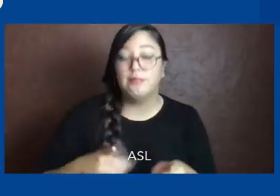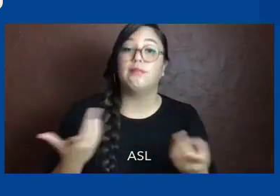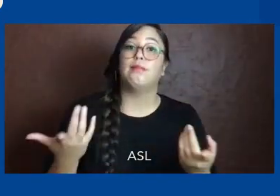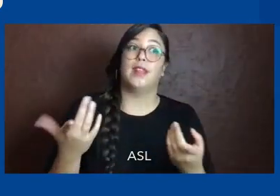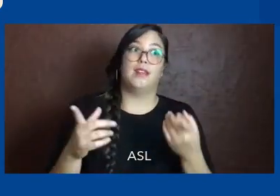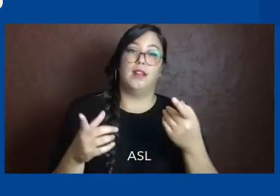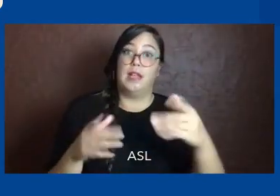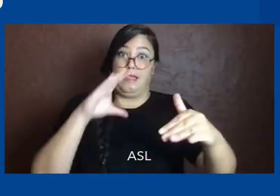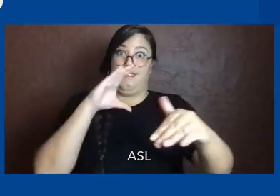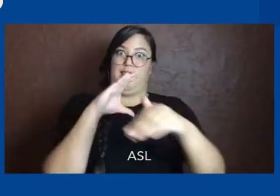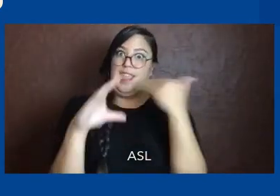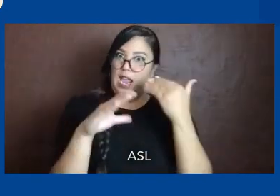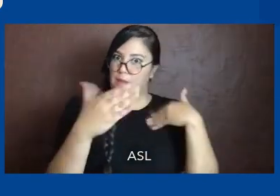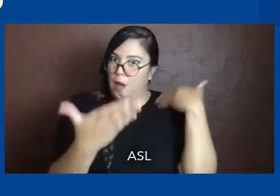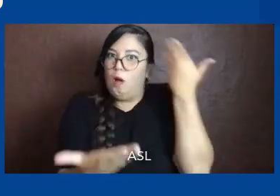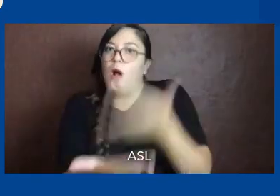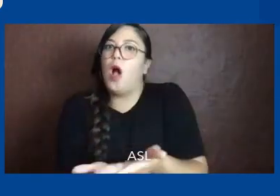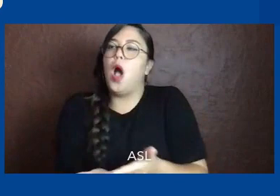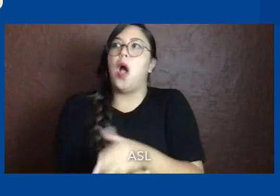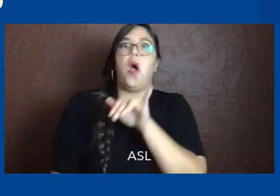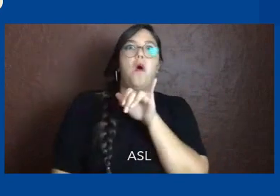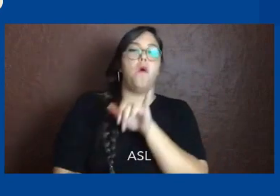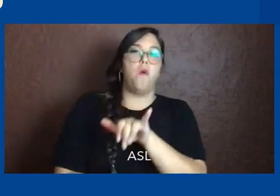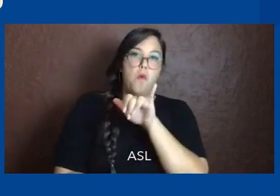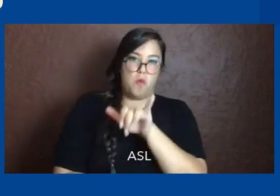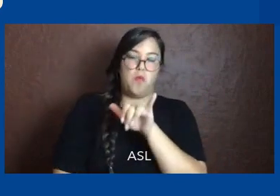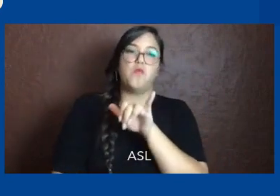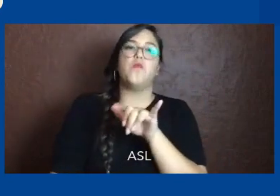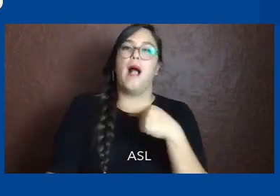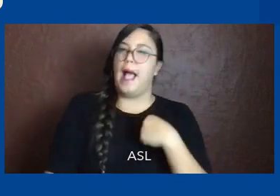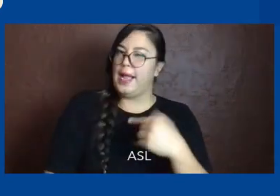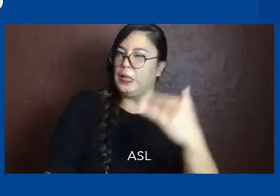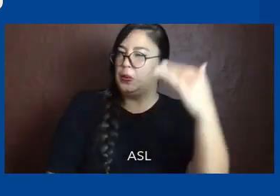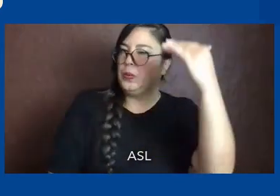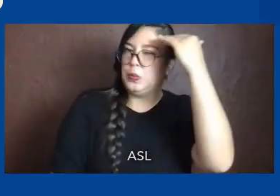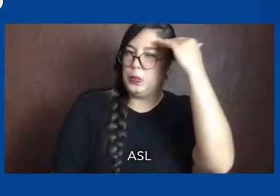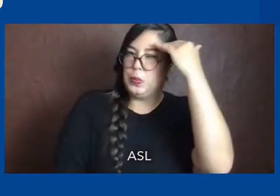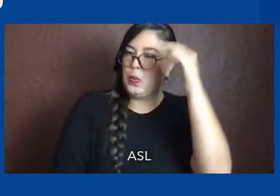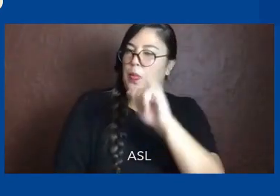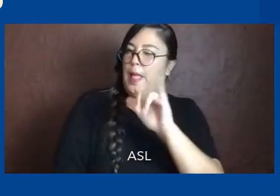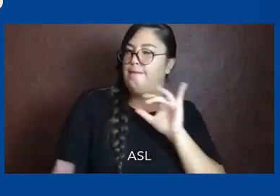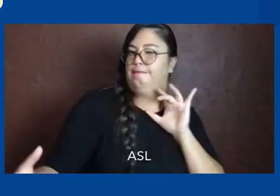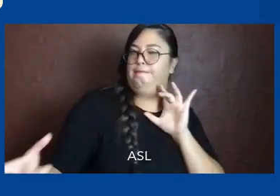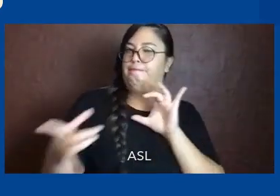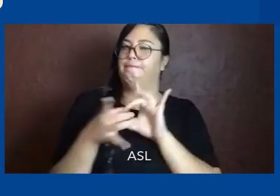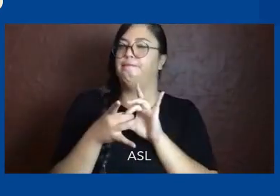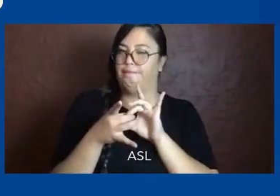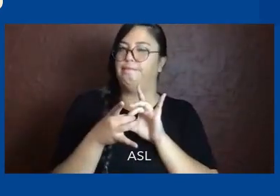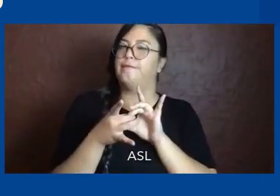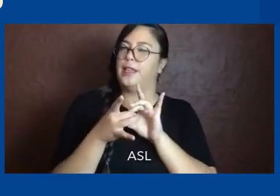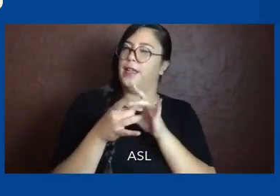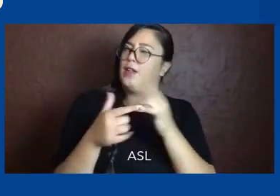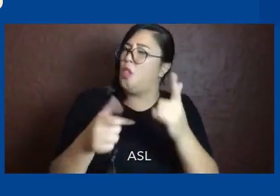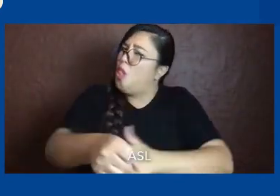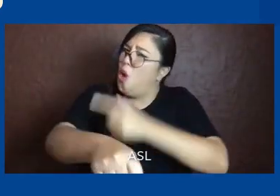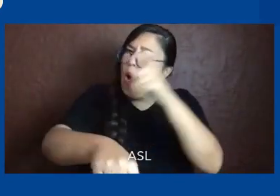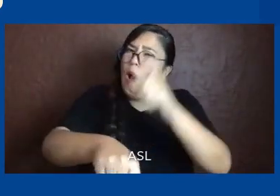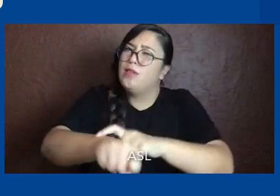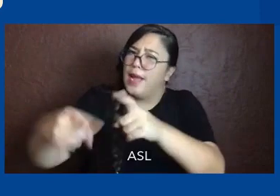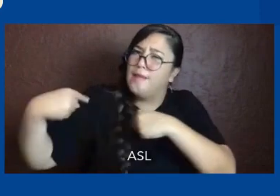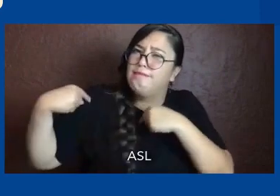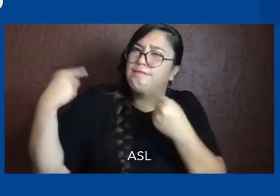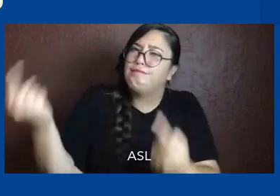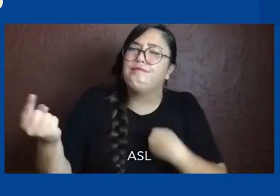my box, I knew that that it was speaking to something that I'd thought and felt so many times before, that if we